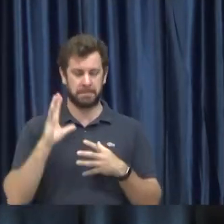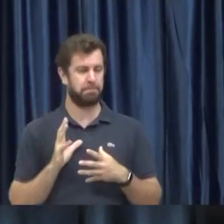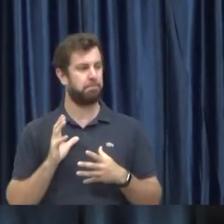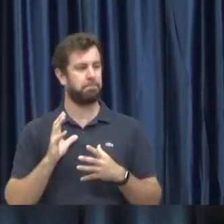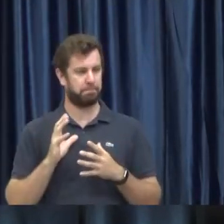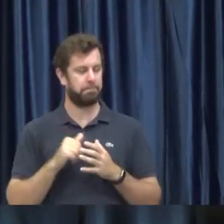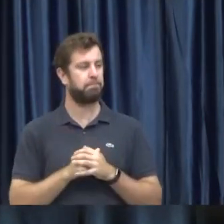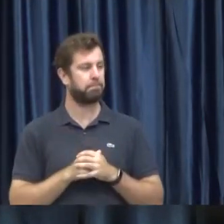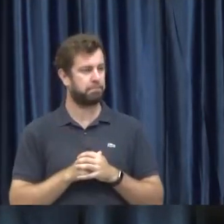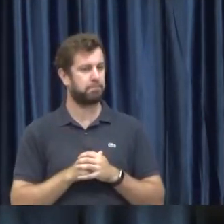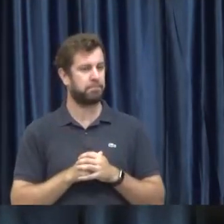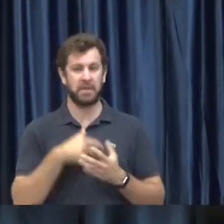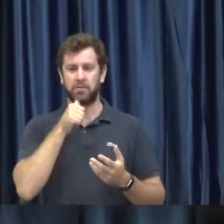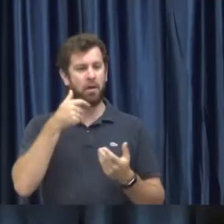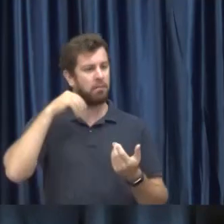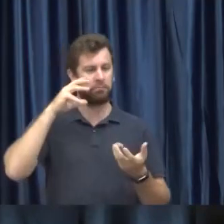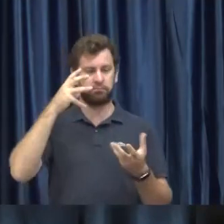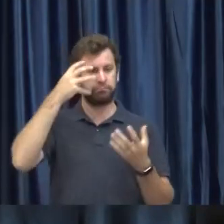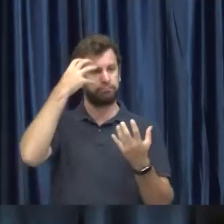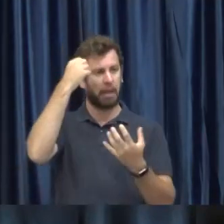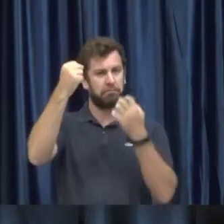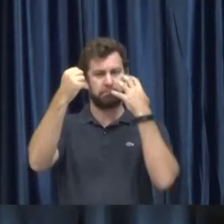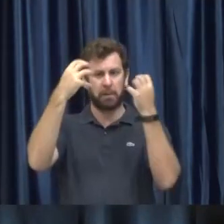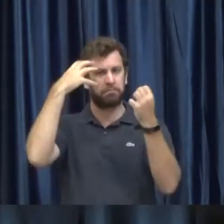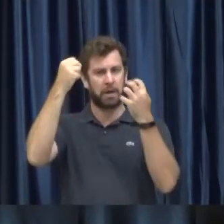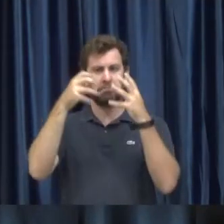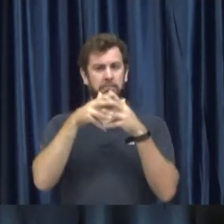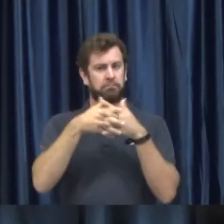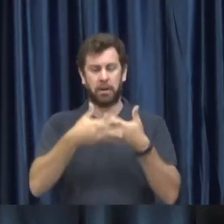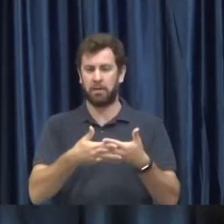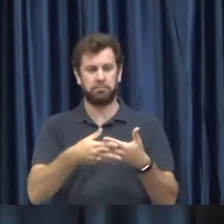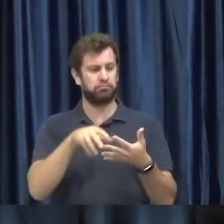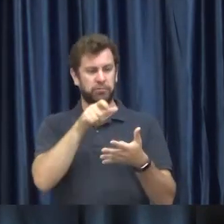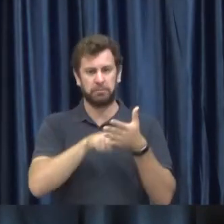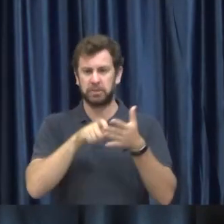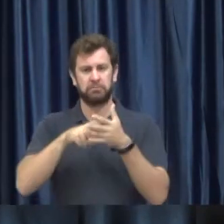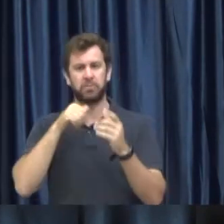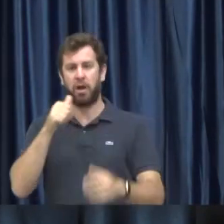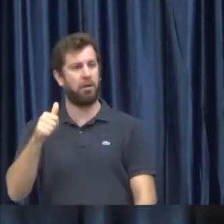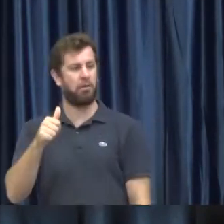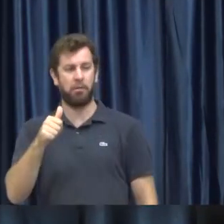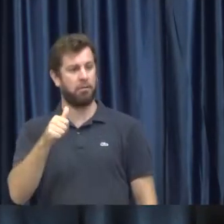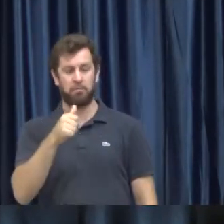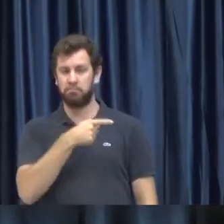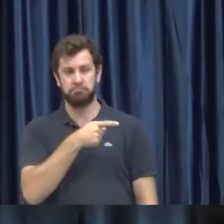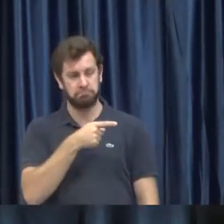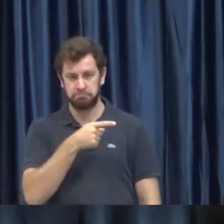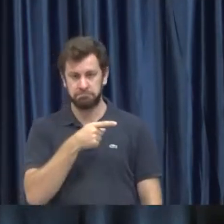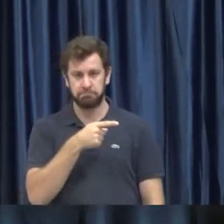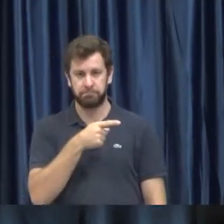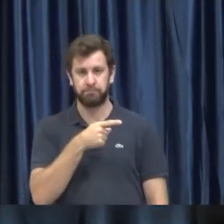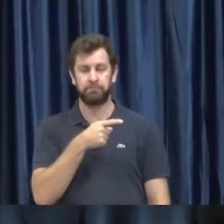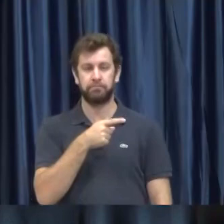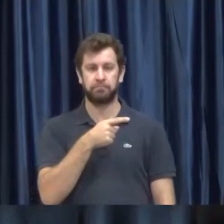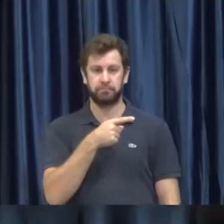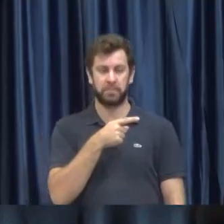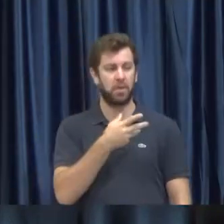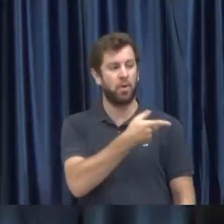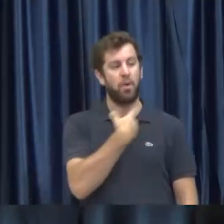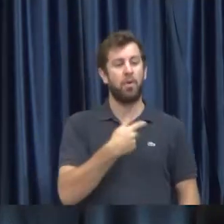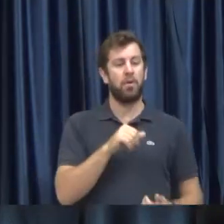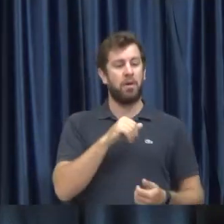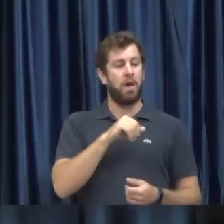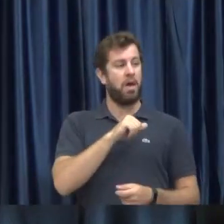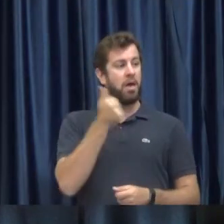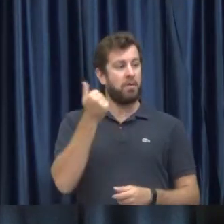not memorize a lot of chapters of the Quran. So when it was time for the companions to